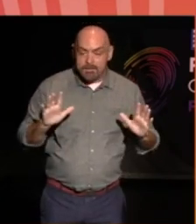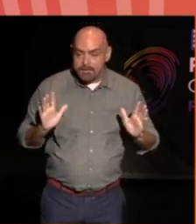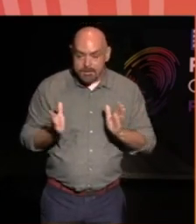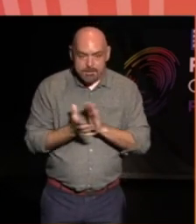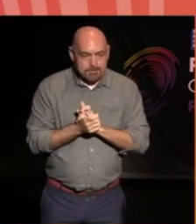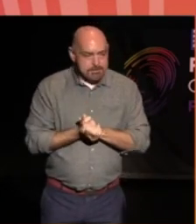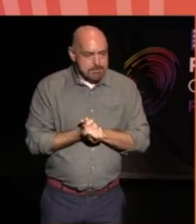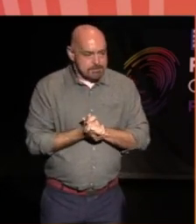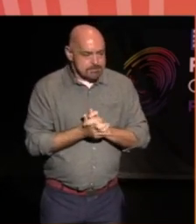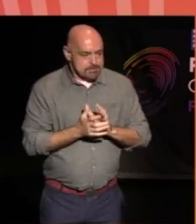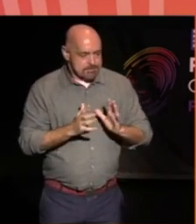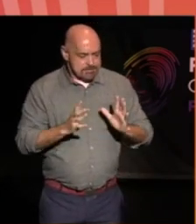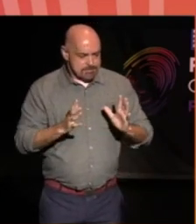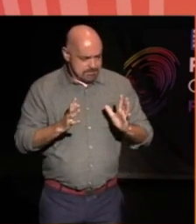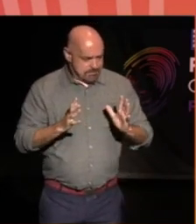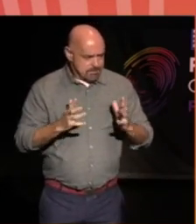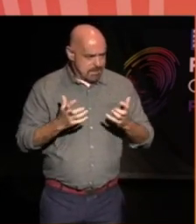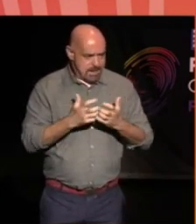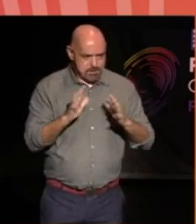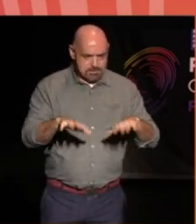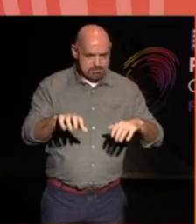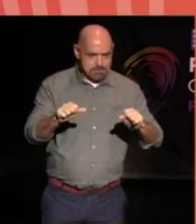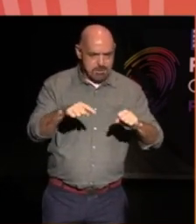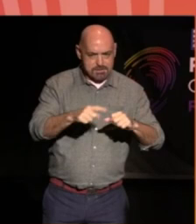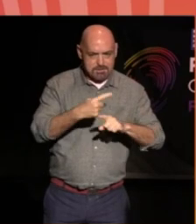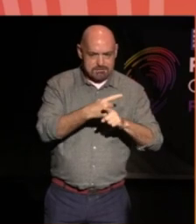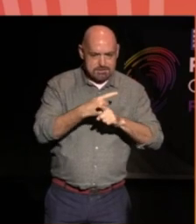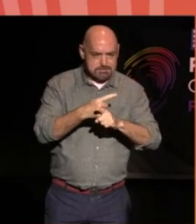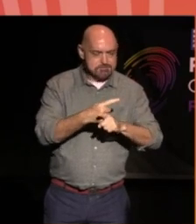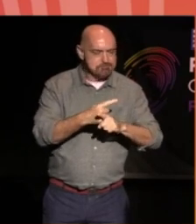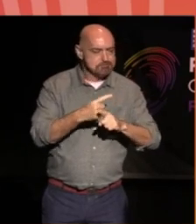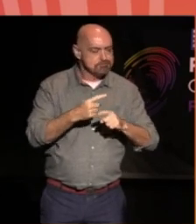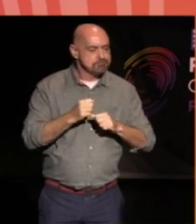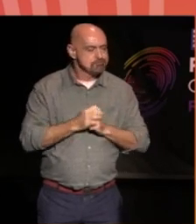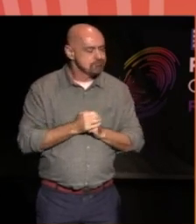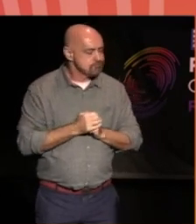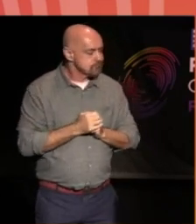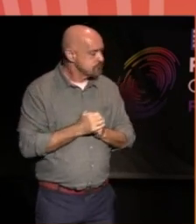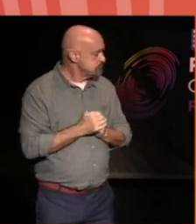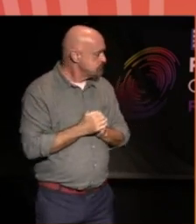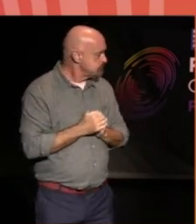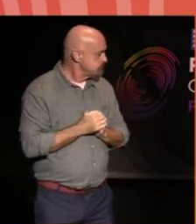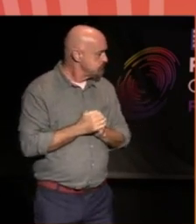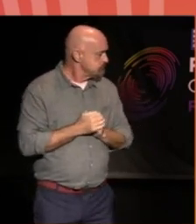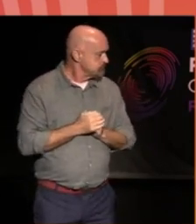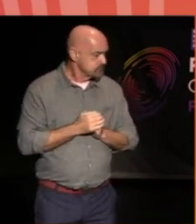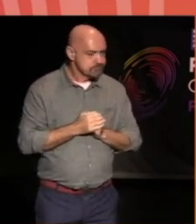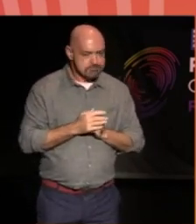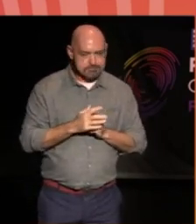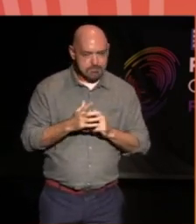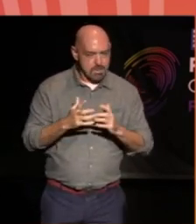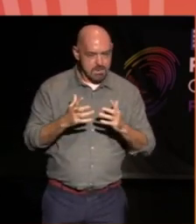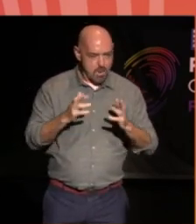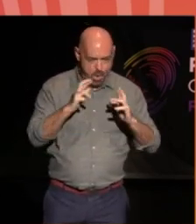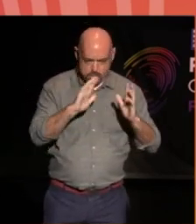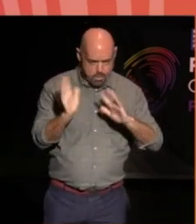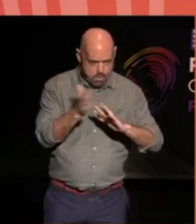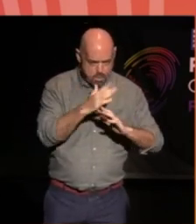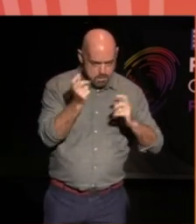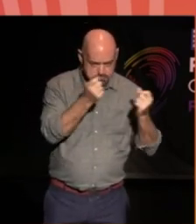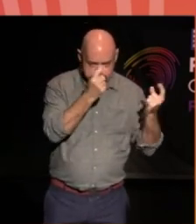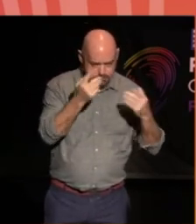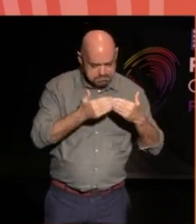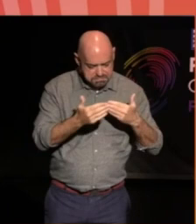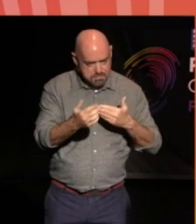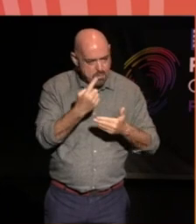of set context for the conversation that will shepherd us all together through in the next